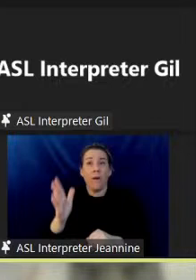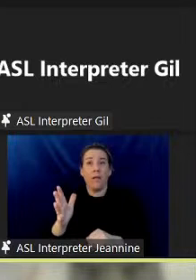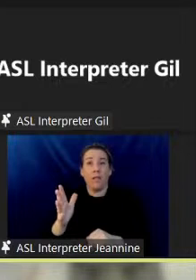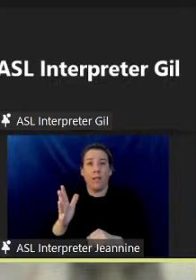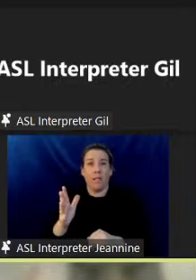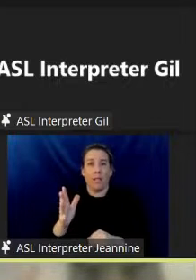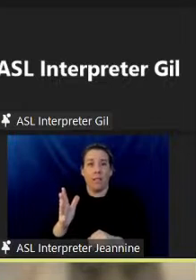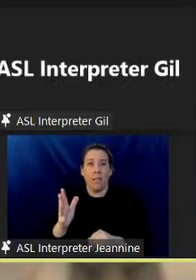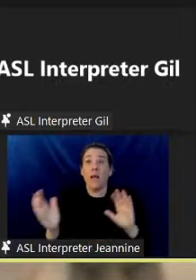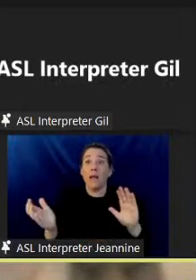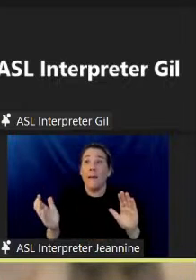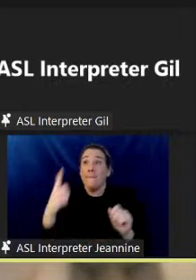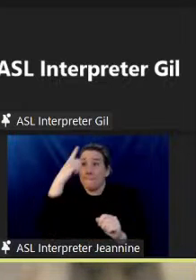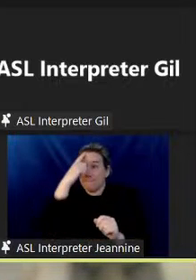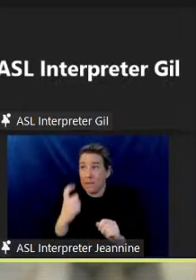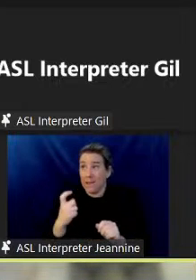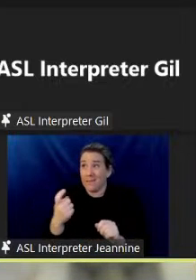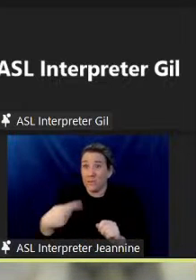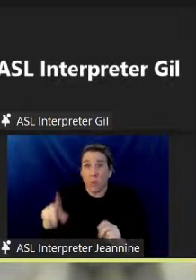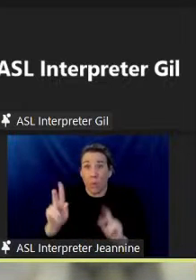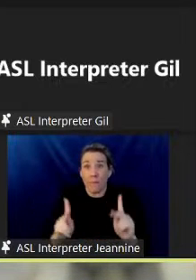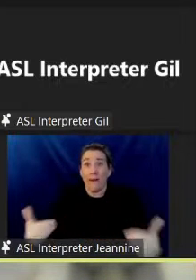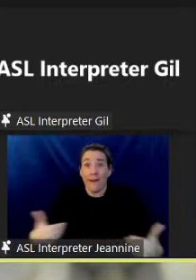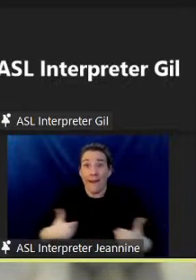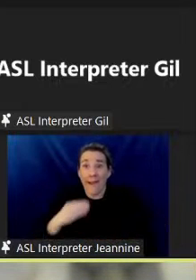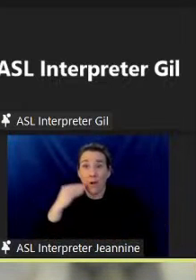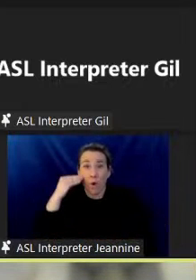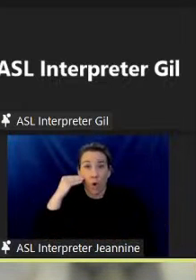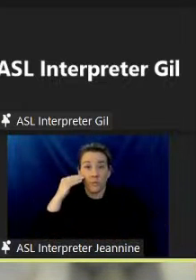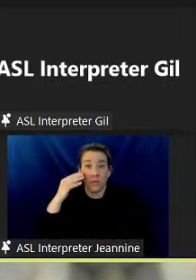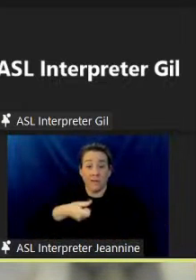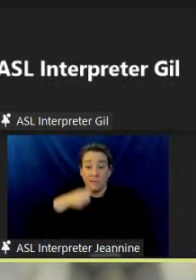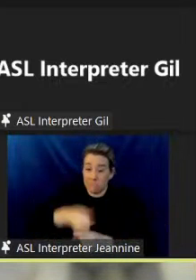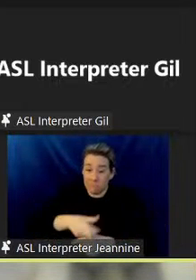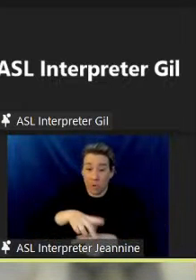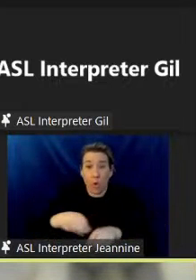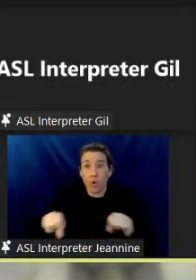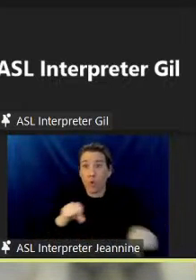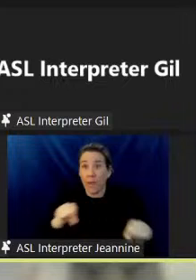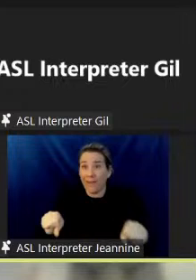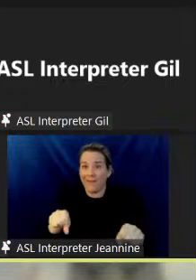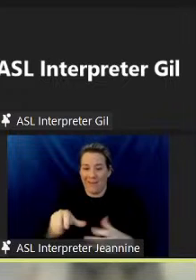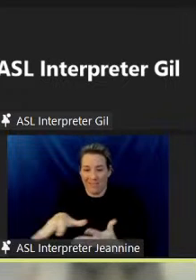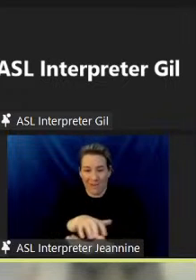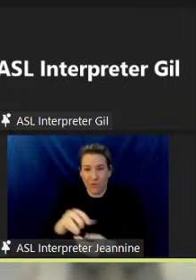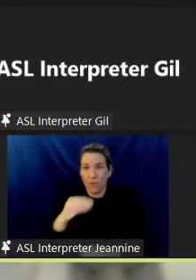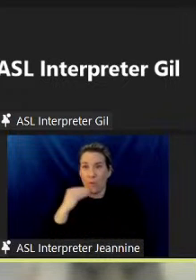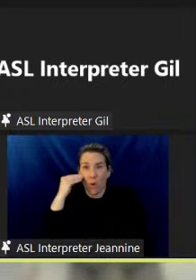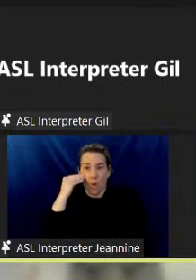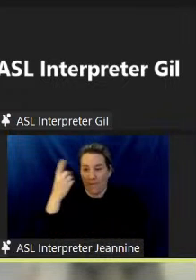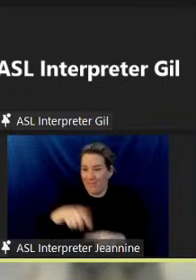had homes up until the earthquake, and then those homes are destroyed and they can't move back into them.